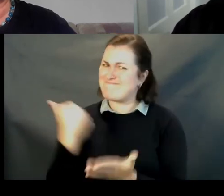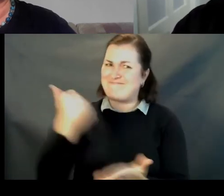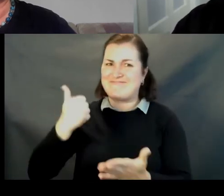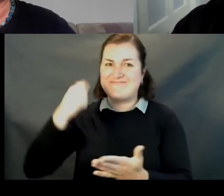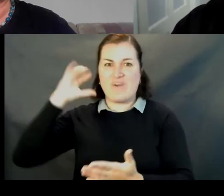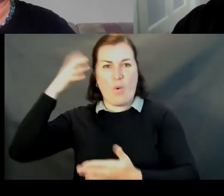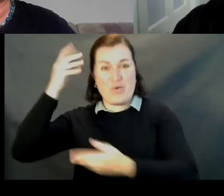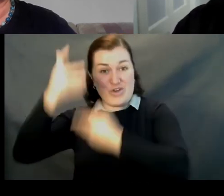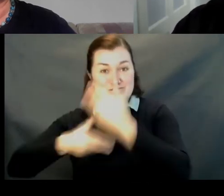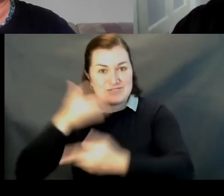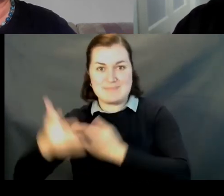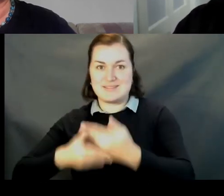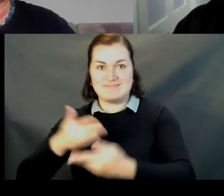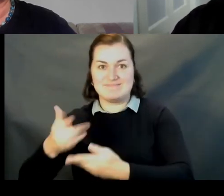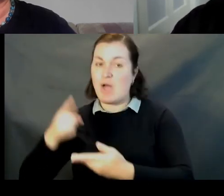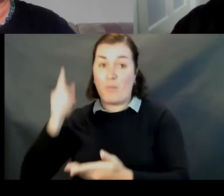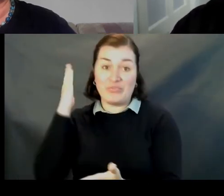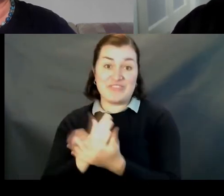enjoy, then I'm no doubt